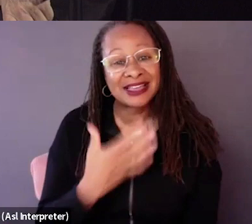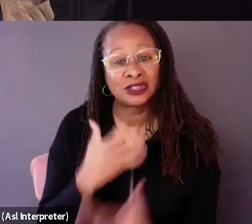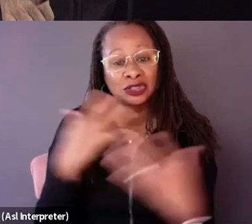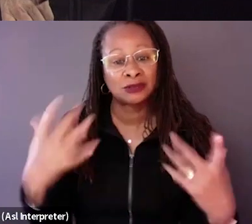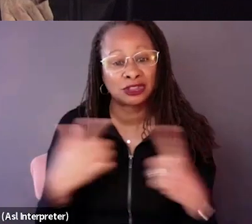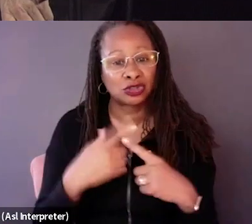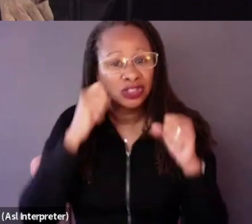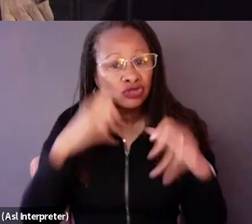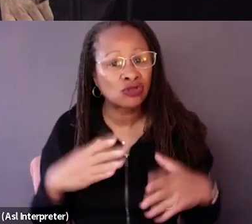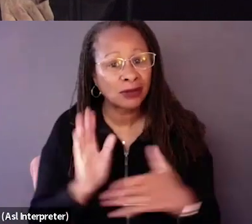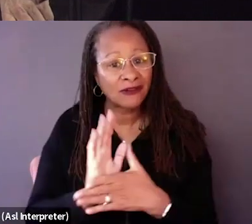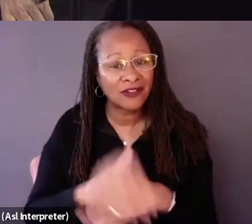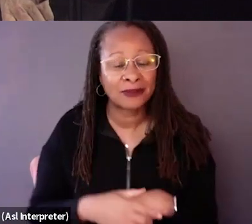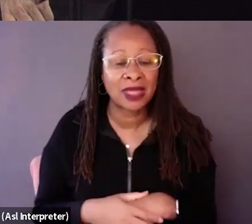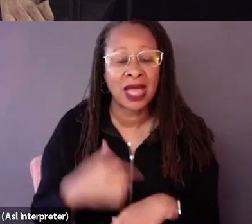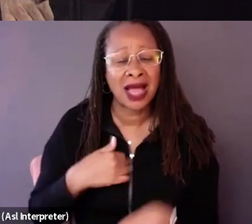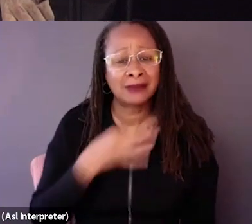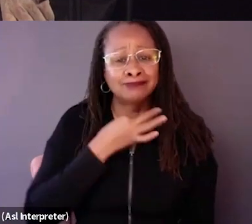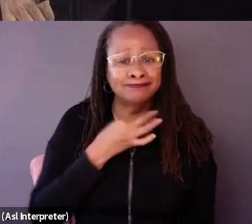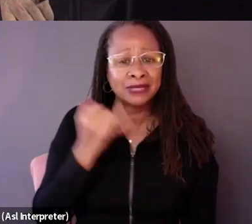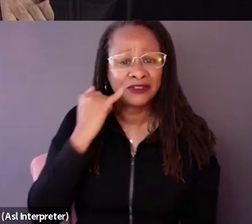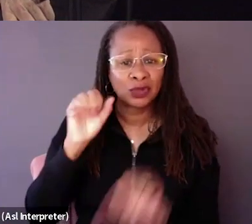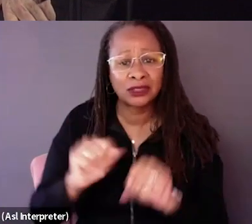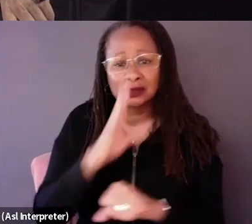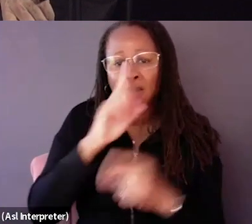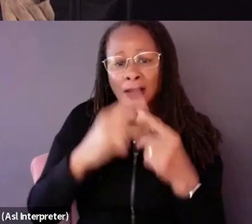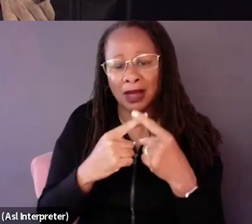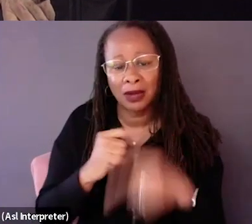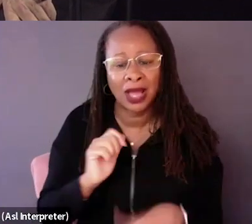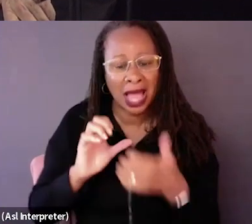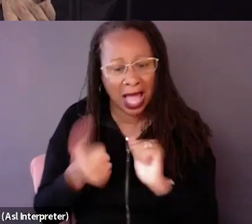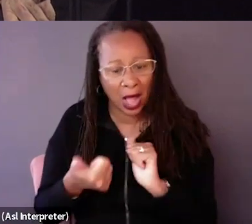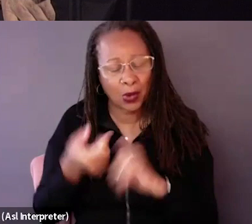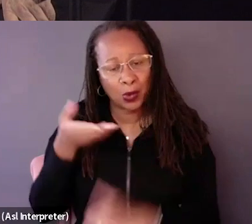know, preventing people to crossing the English Channel,